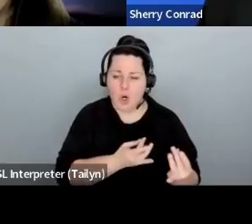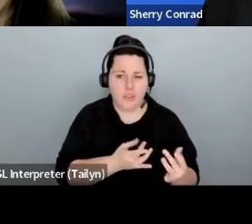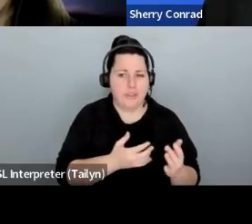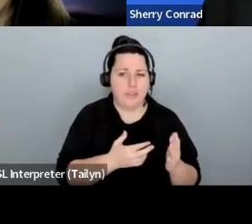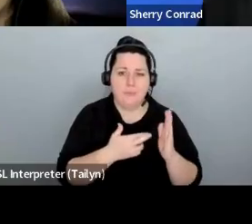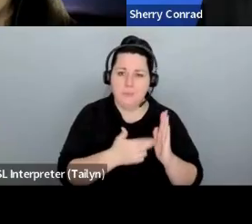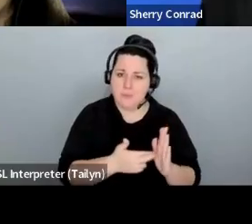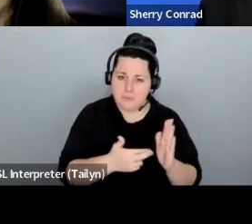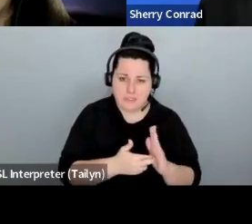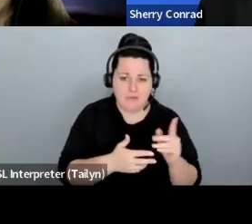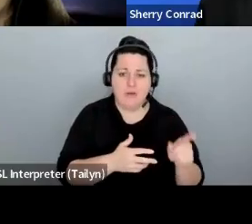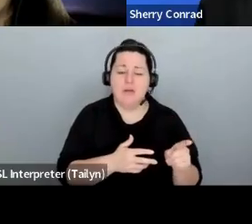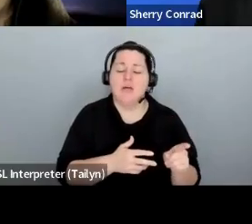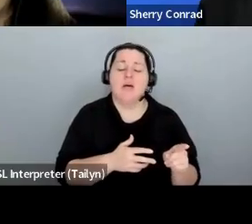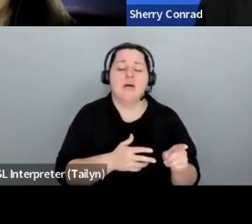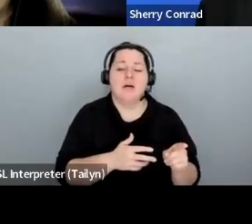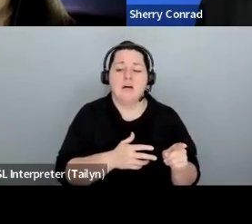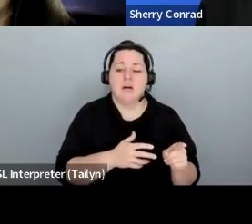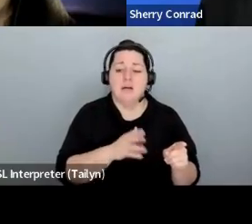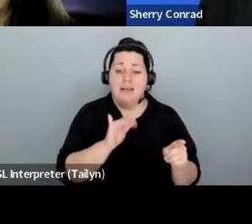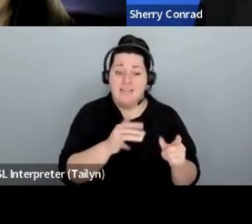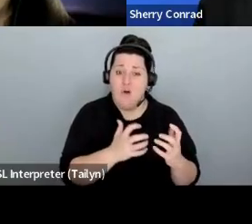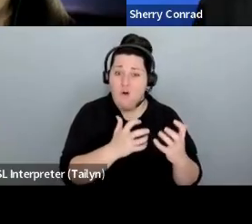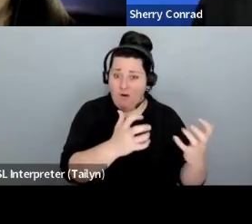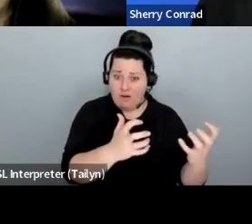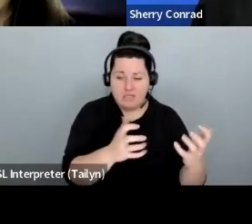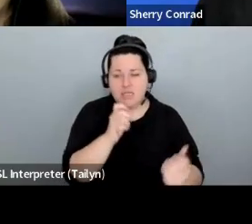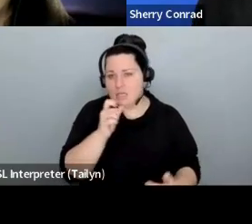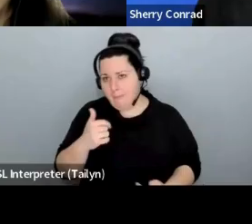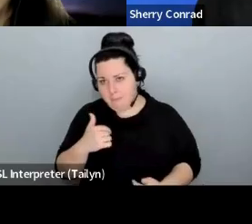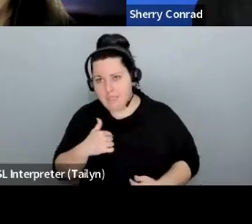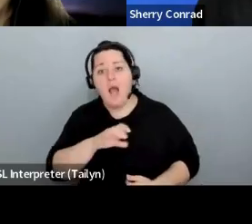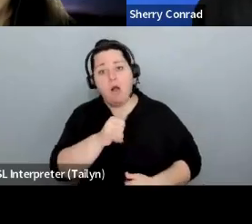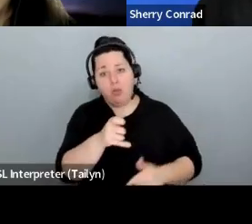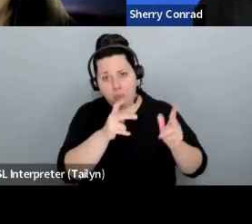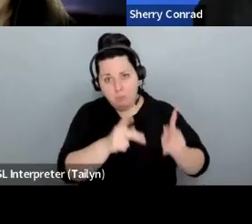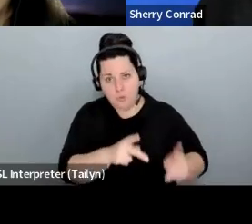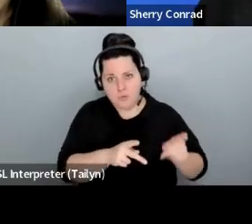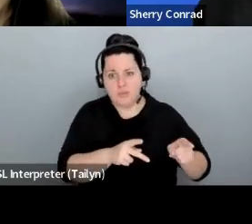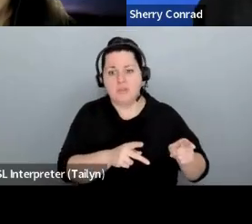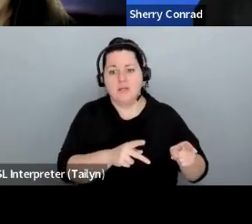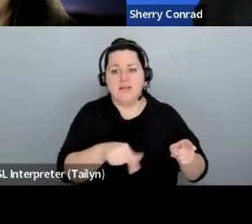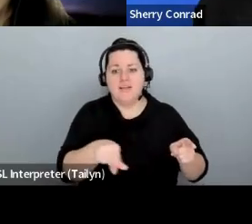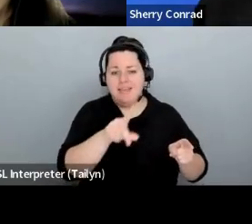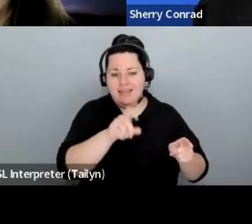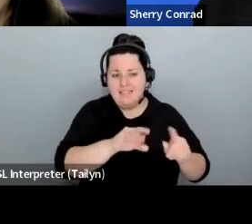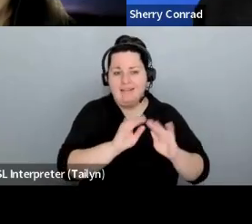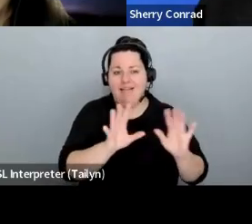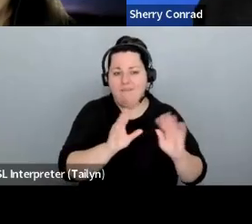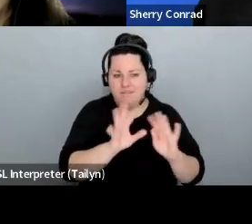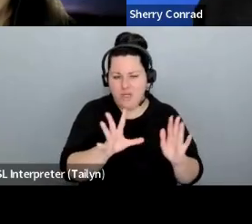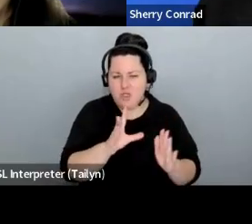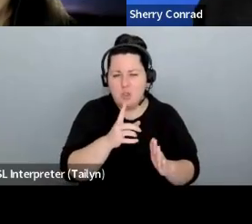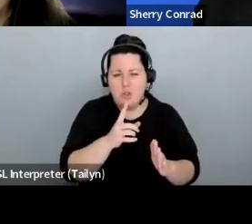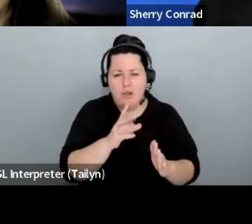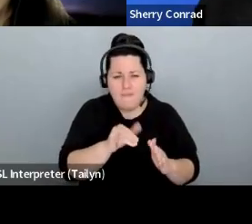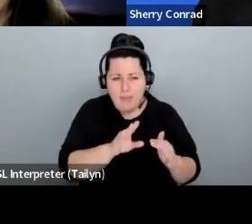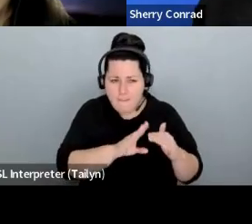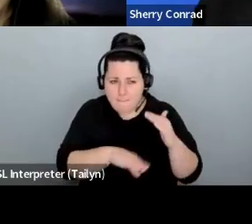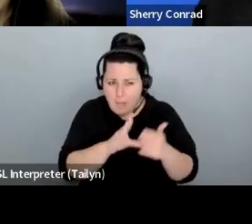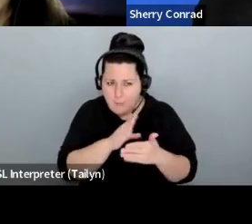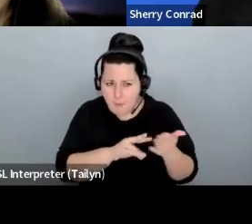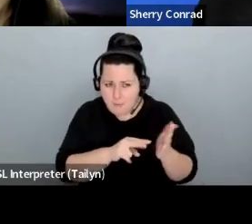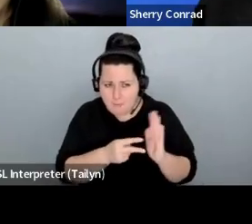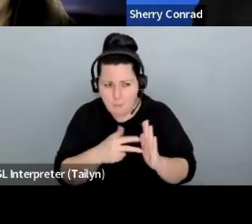representative, there was someone in the crowd, not me, that just needed some clarification about what that bottom part